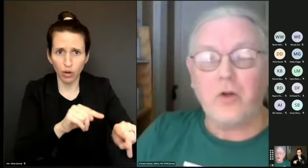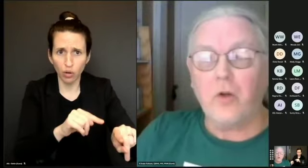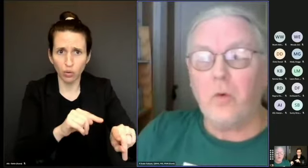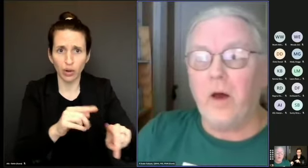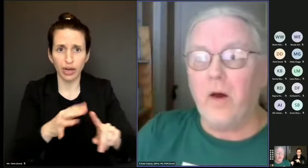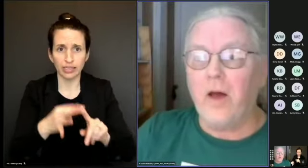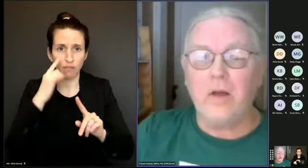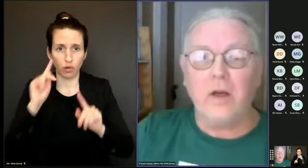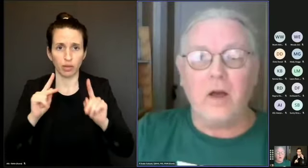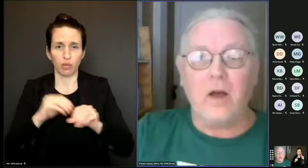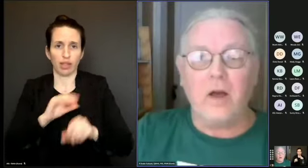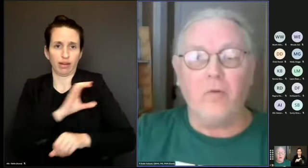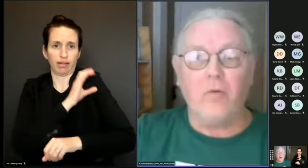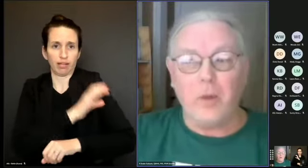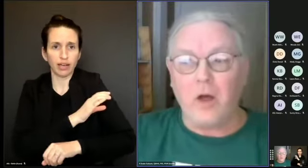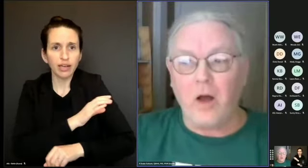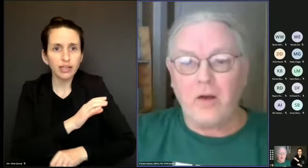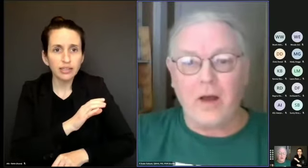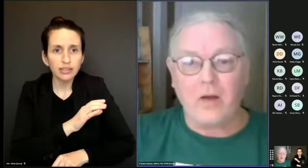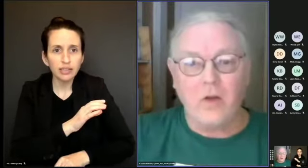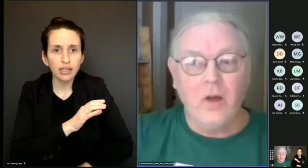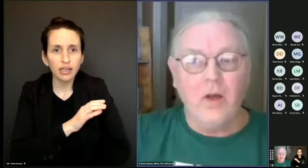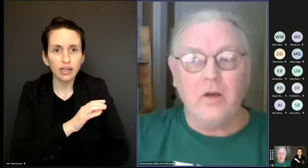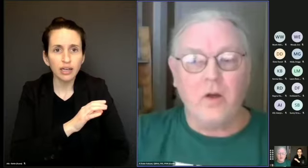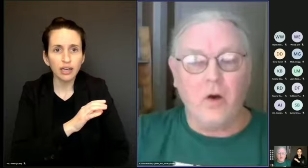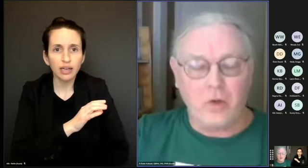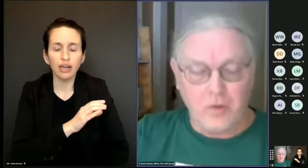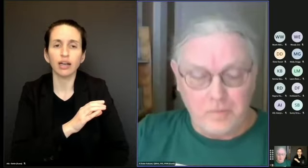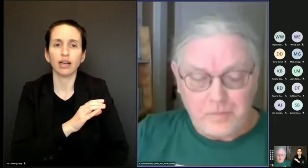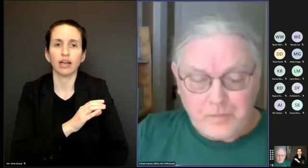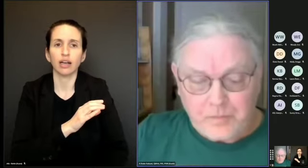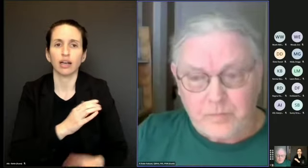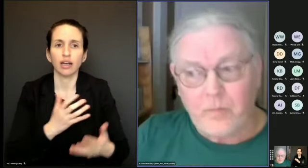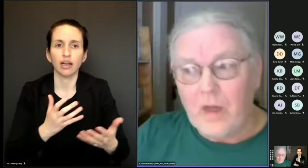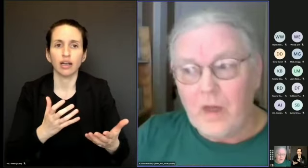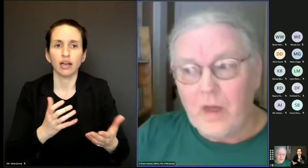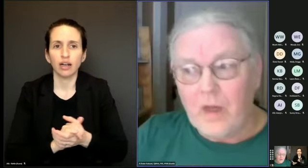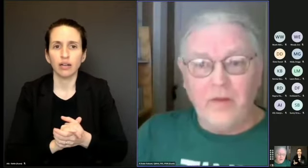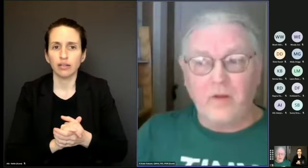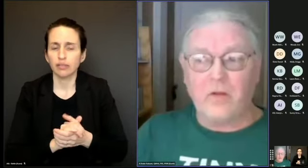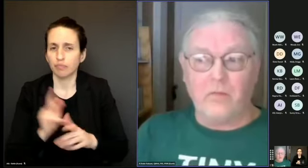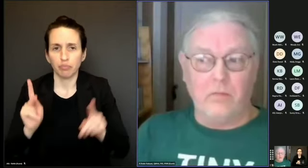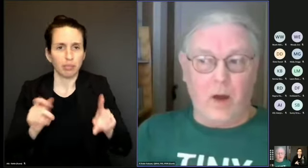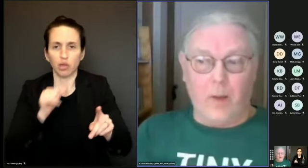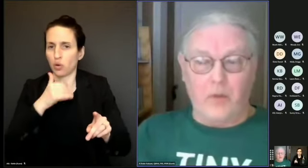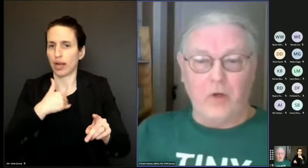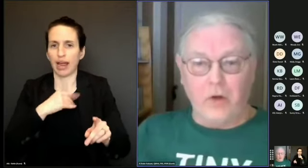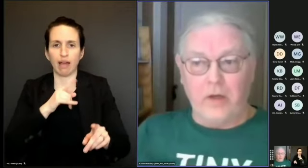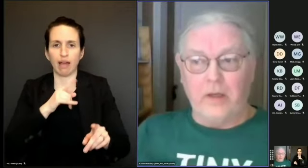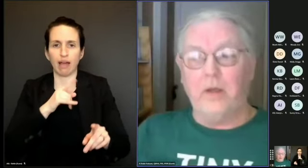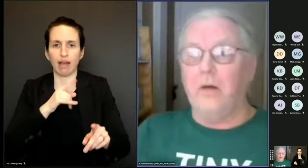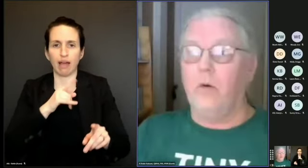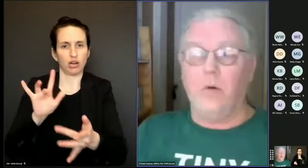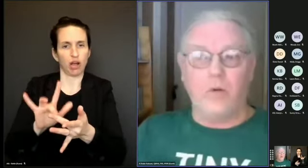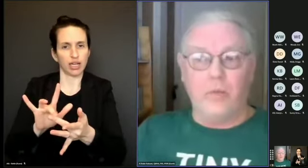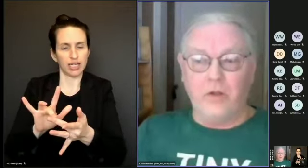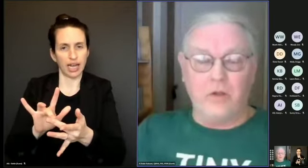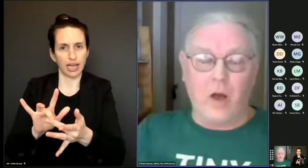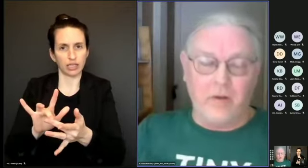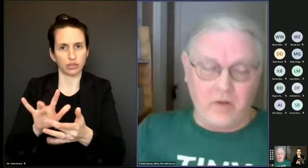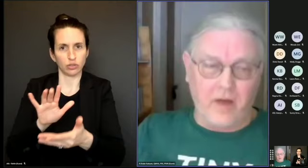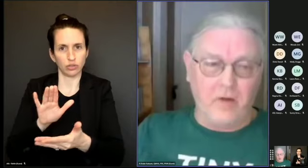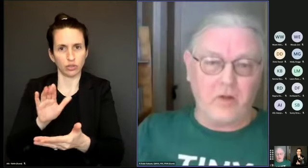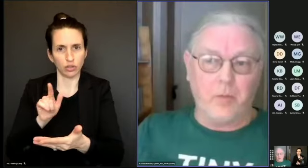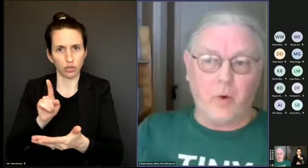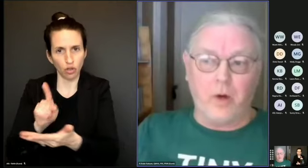are official without having any kind of real human contacts to go to. And this opportunity, which